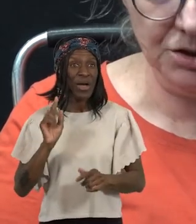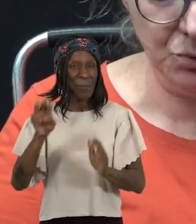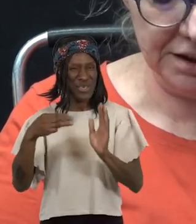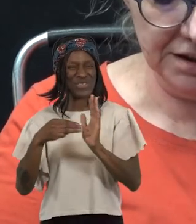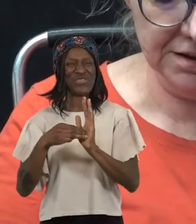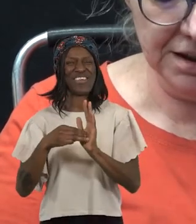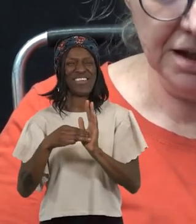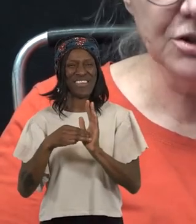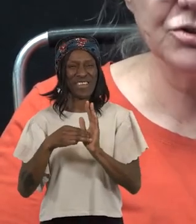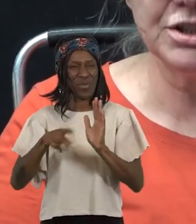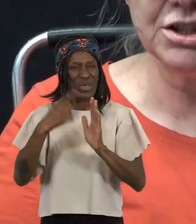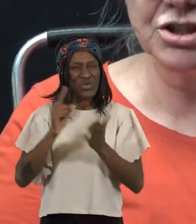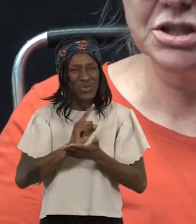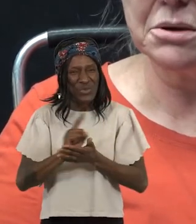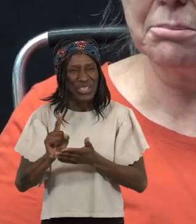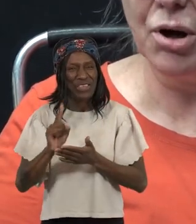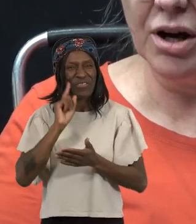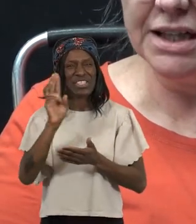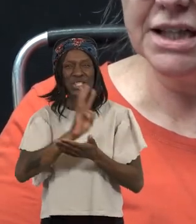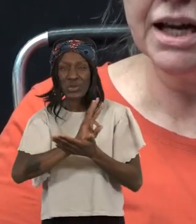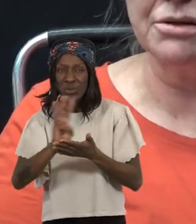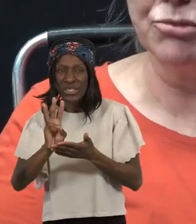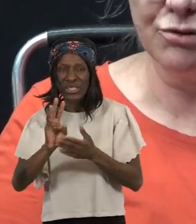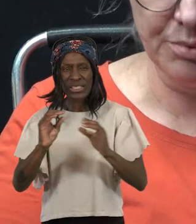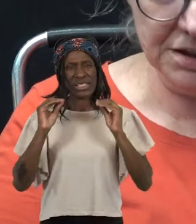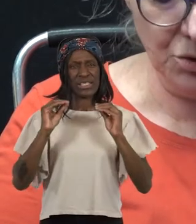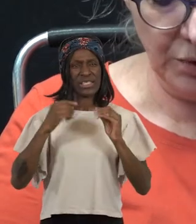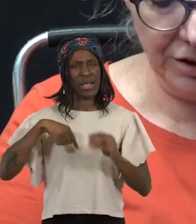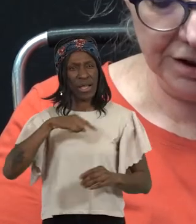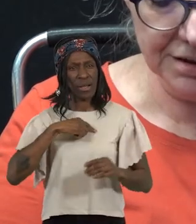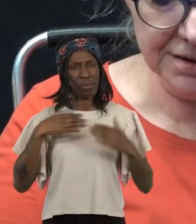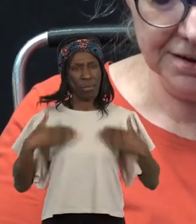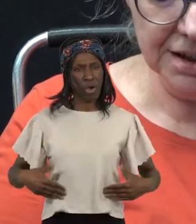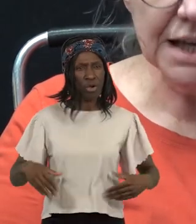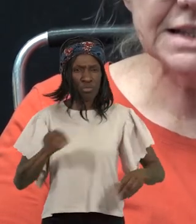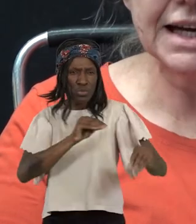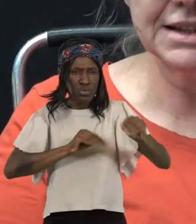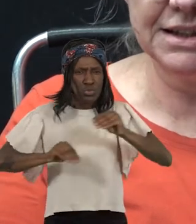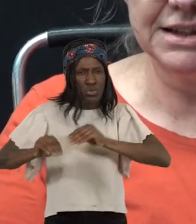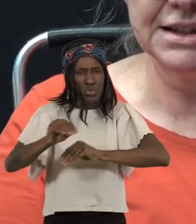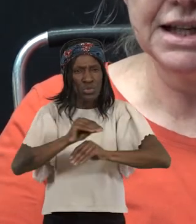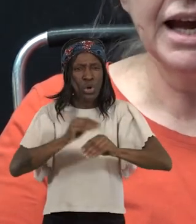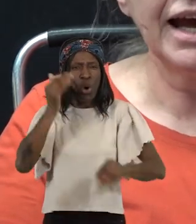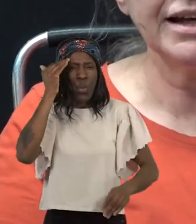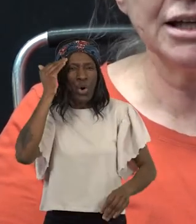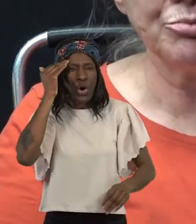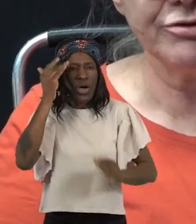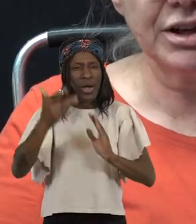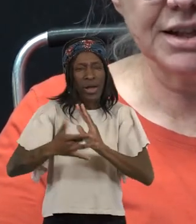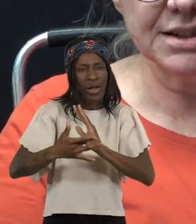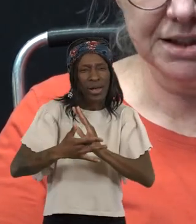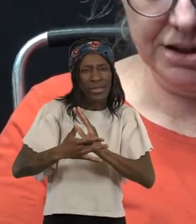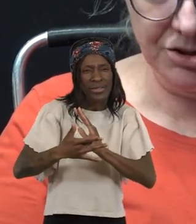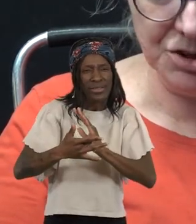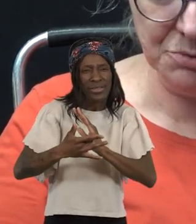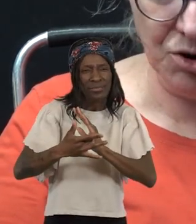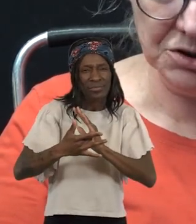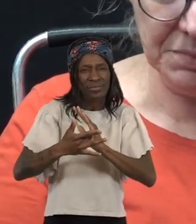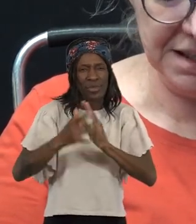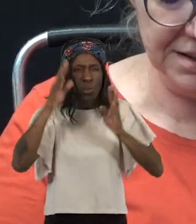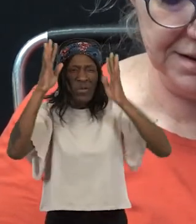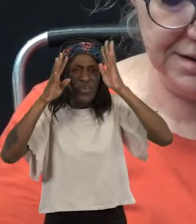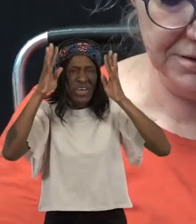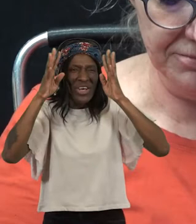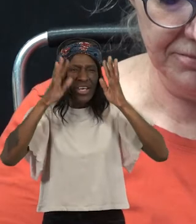for 6 weeks to teach us body and movement awareness, technique, and improvising in our